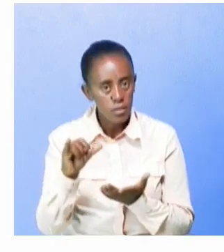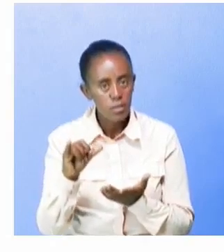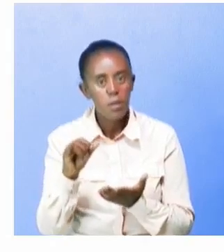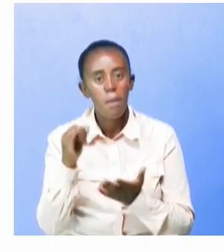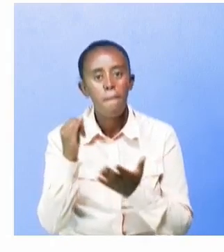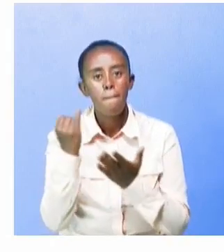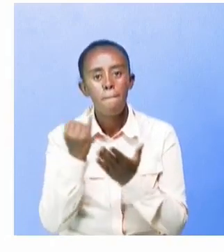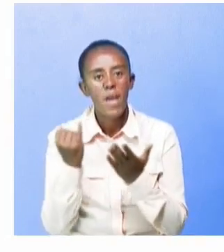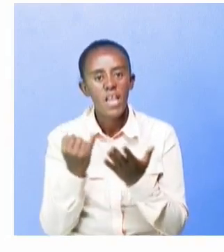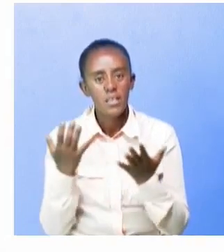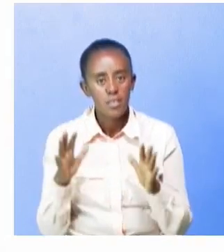painted